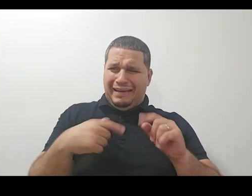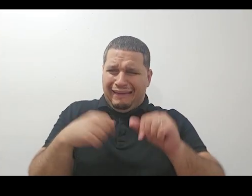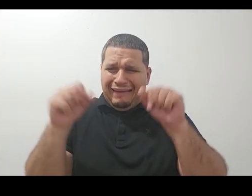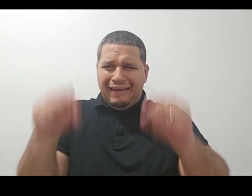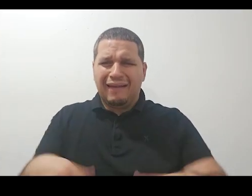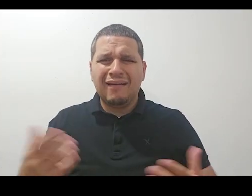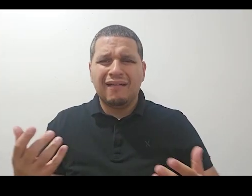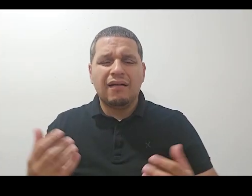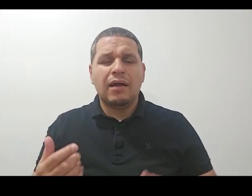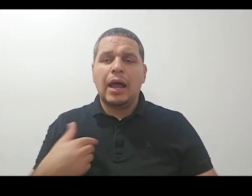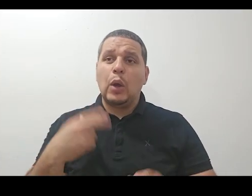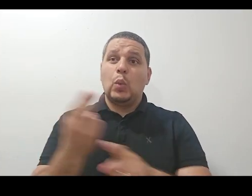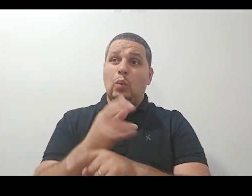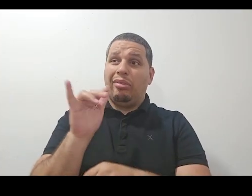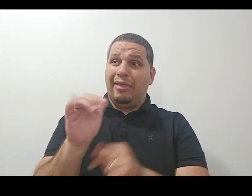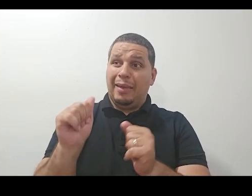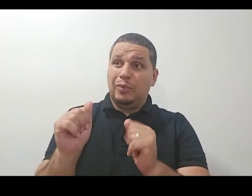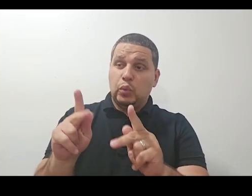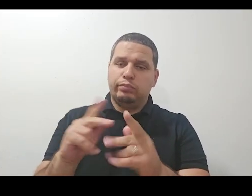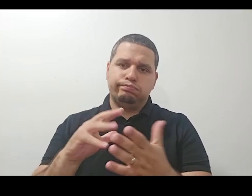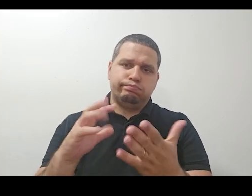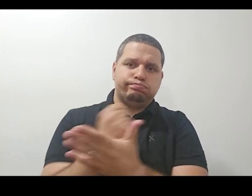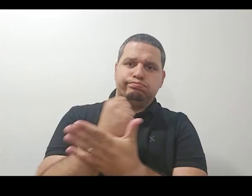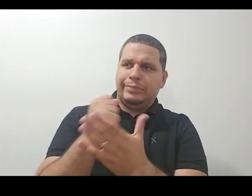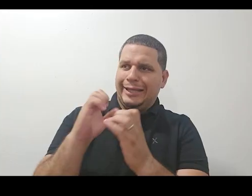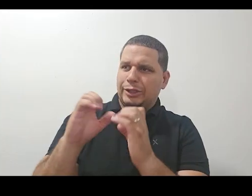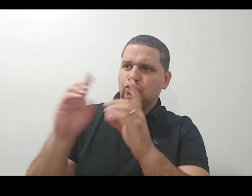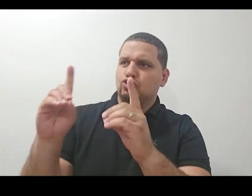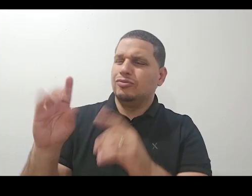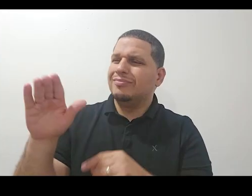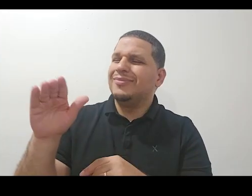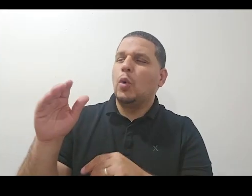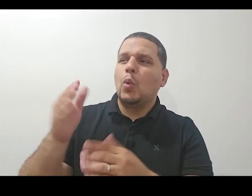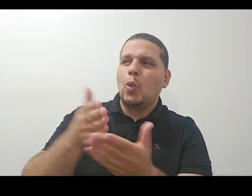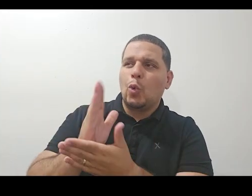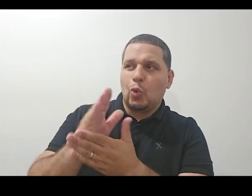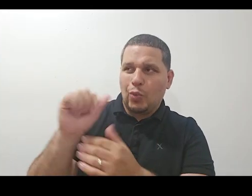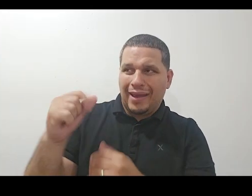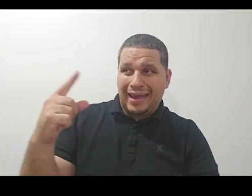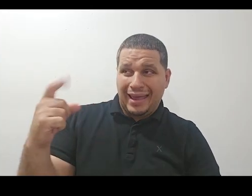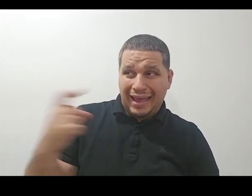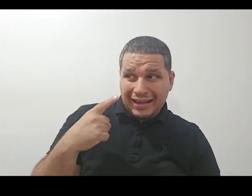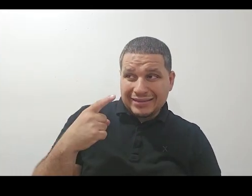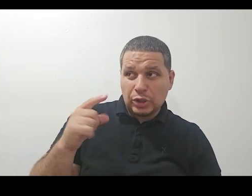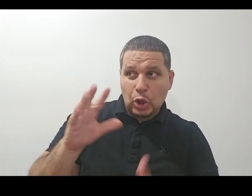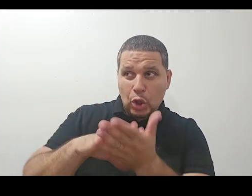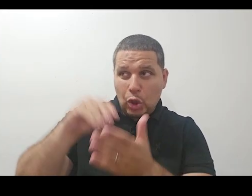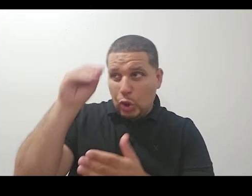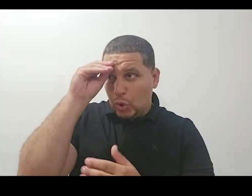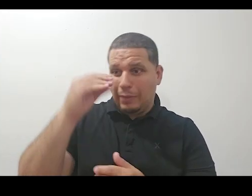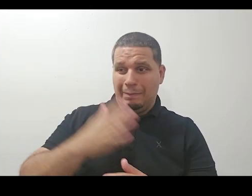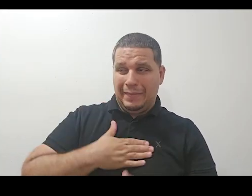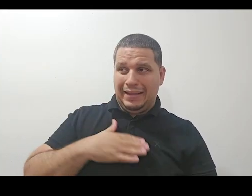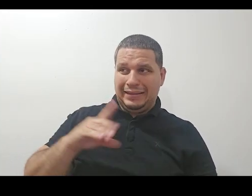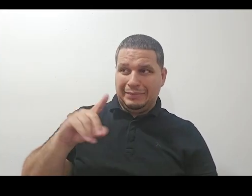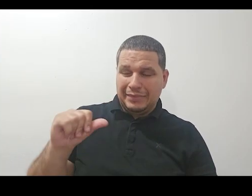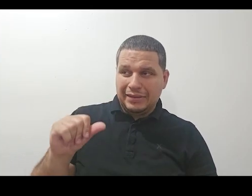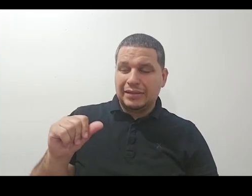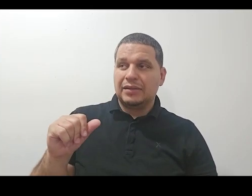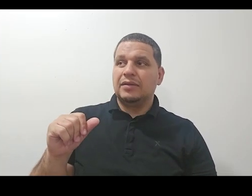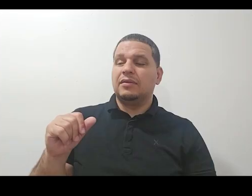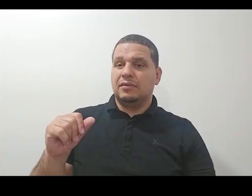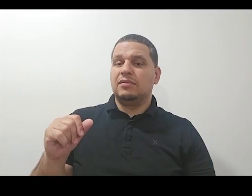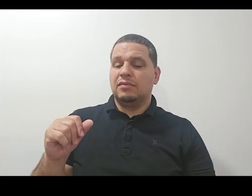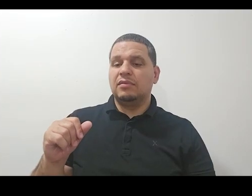anything, but I use that opportunity to teach them that it's okay to ask questions, to learn about my disability,